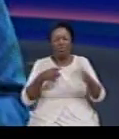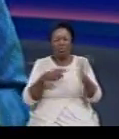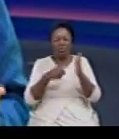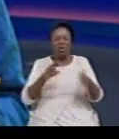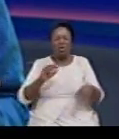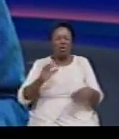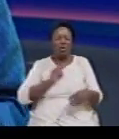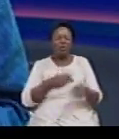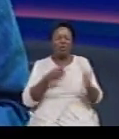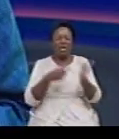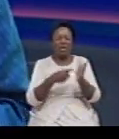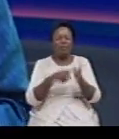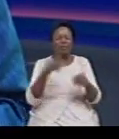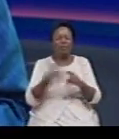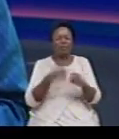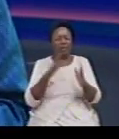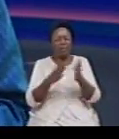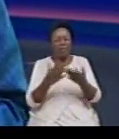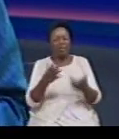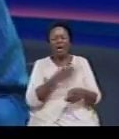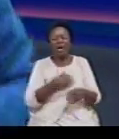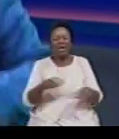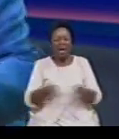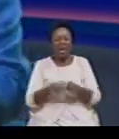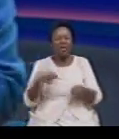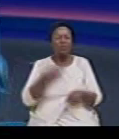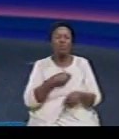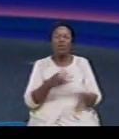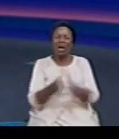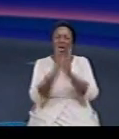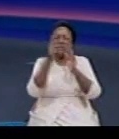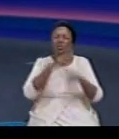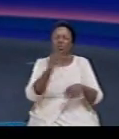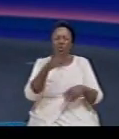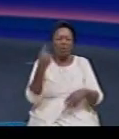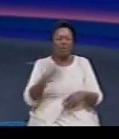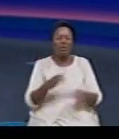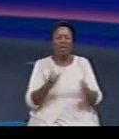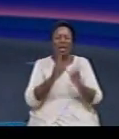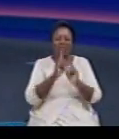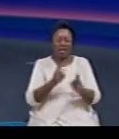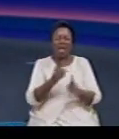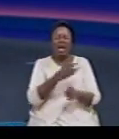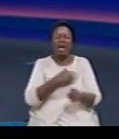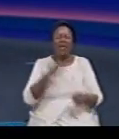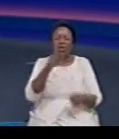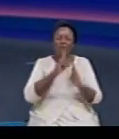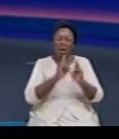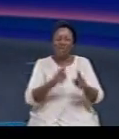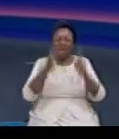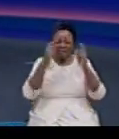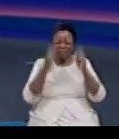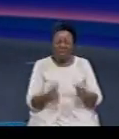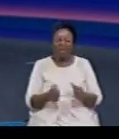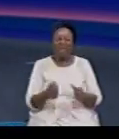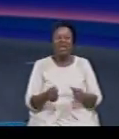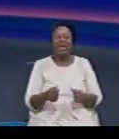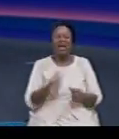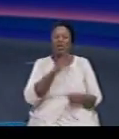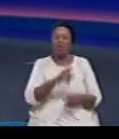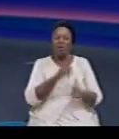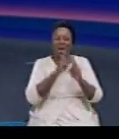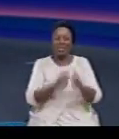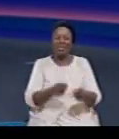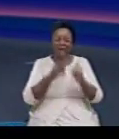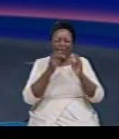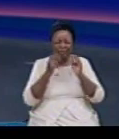as we ask you, you always answer. And you answer immediately. You answer speedily.